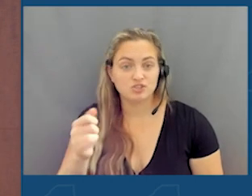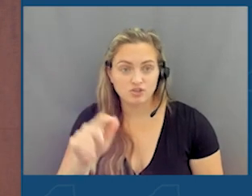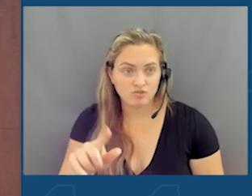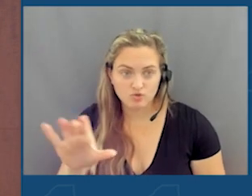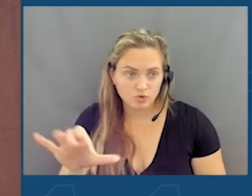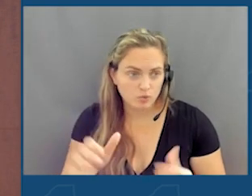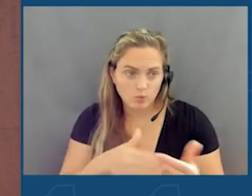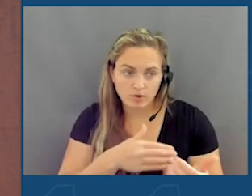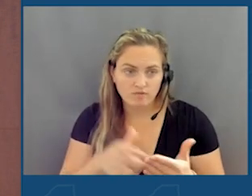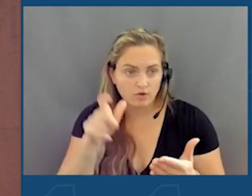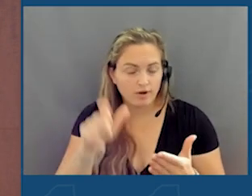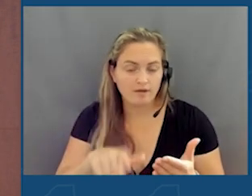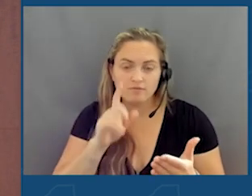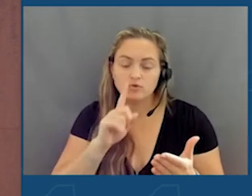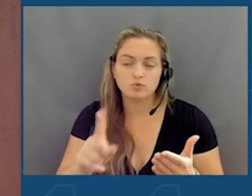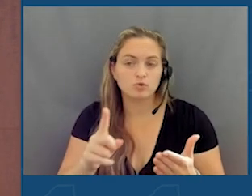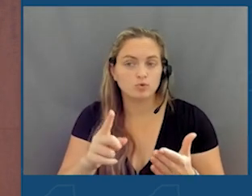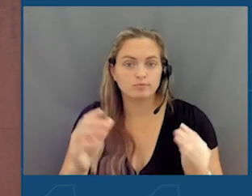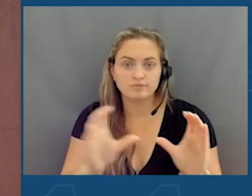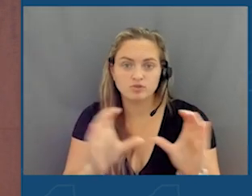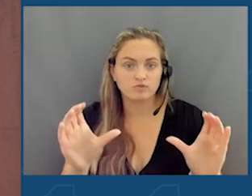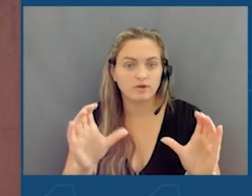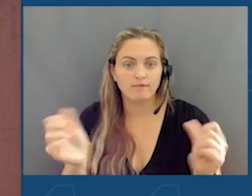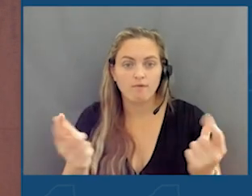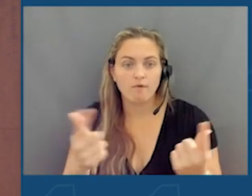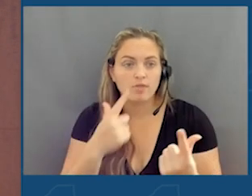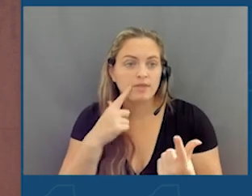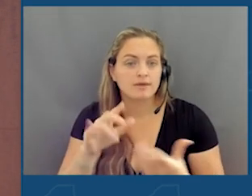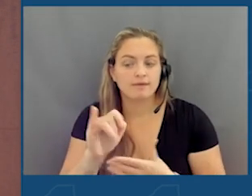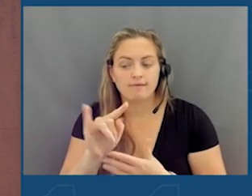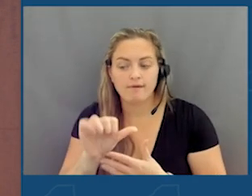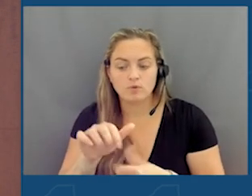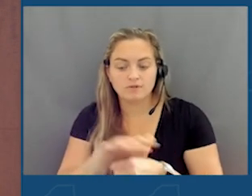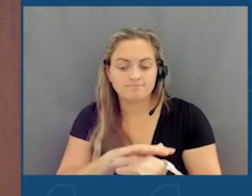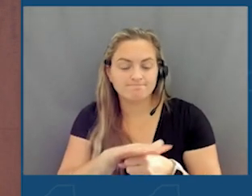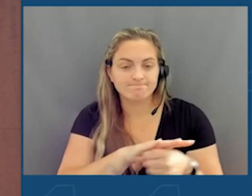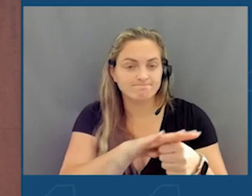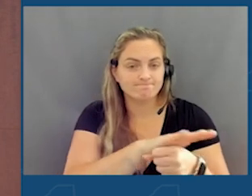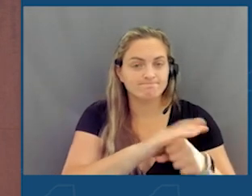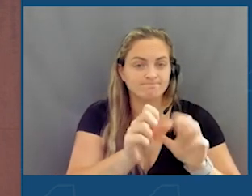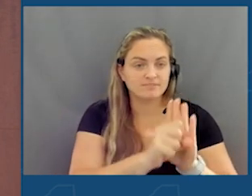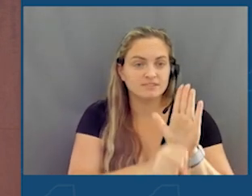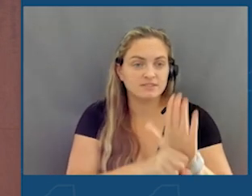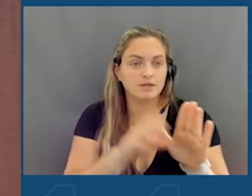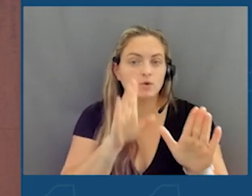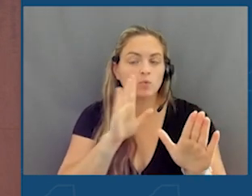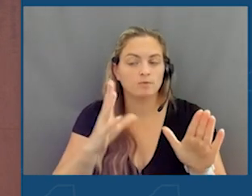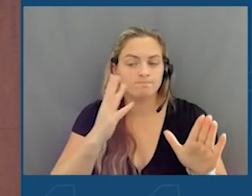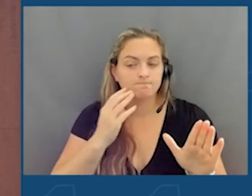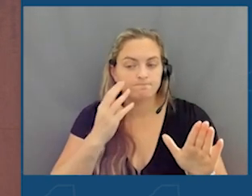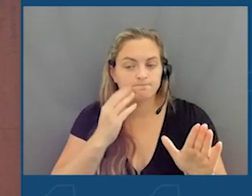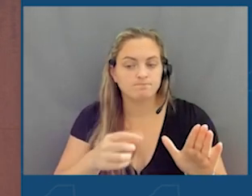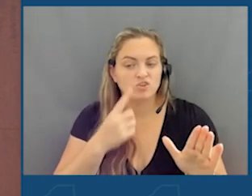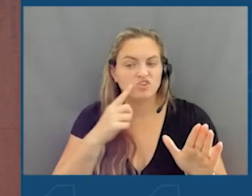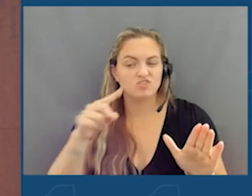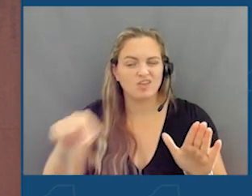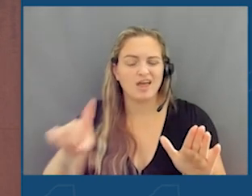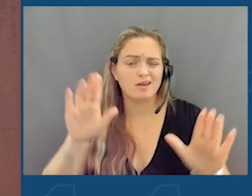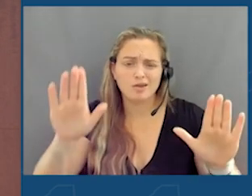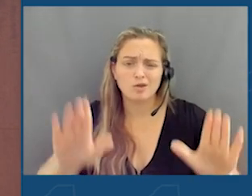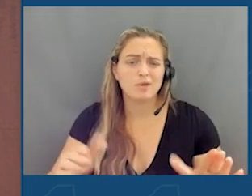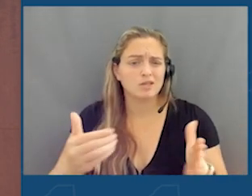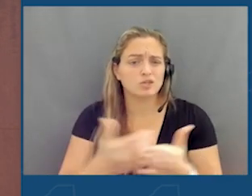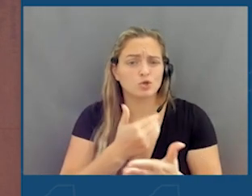it takes in order to certify all of the counties around the state which will be subjected to that amazing piece